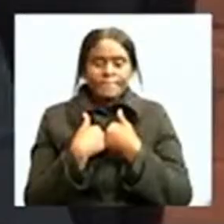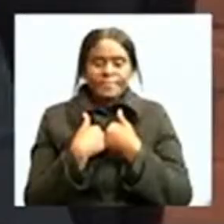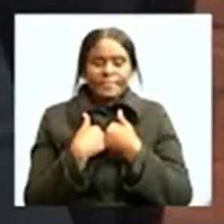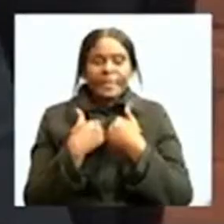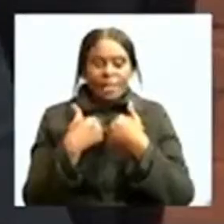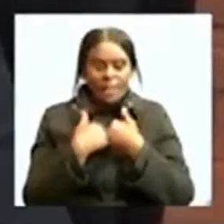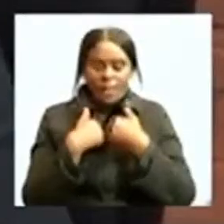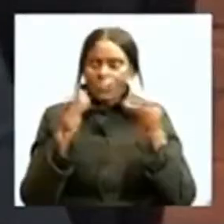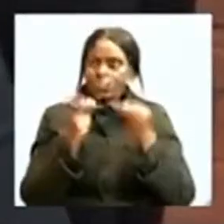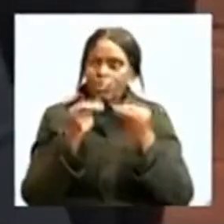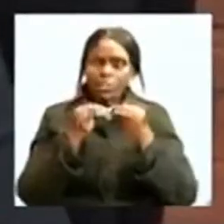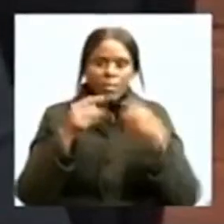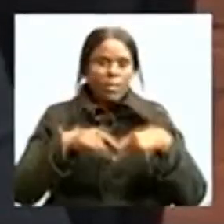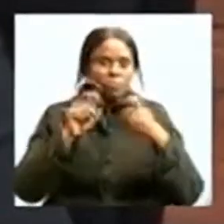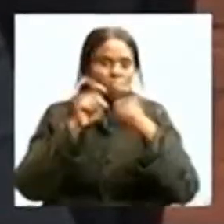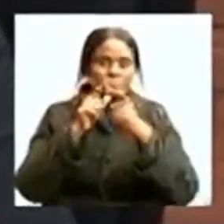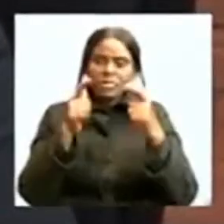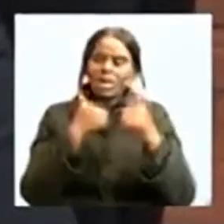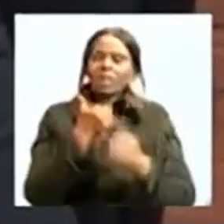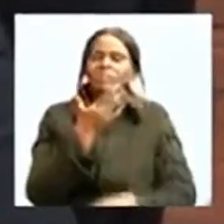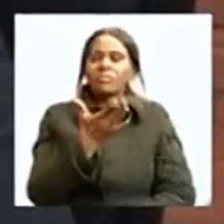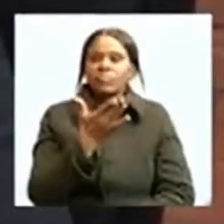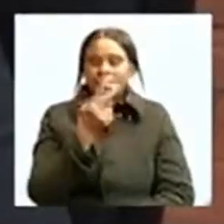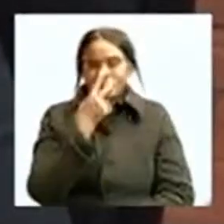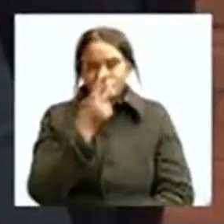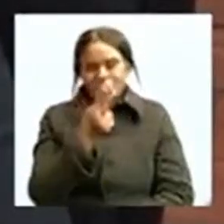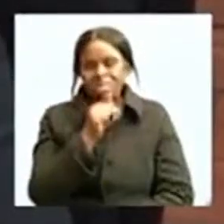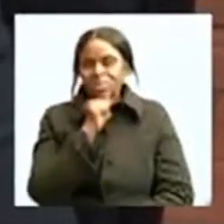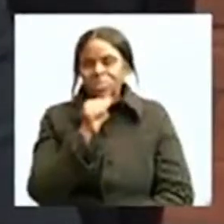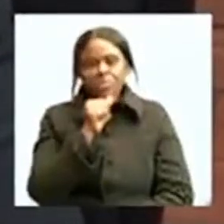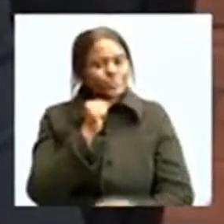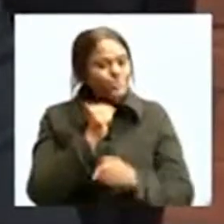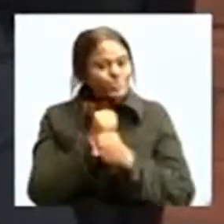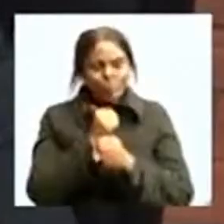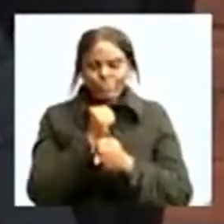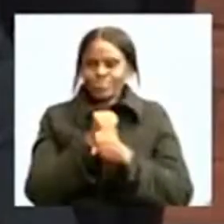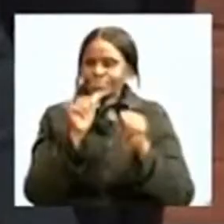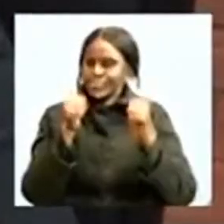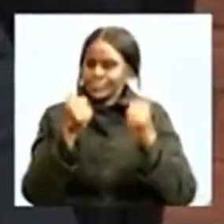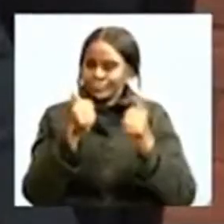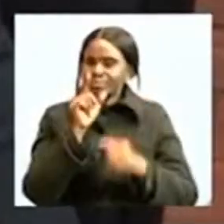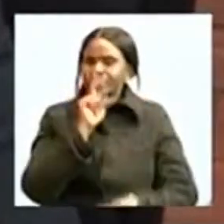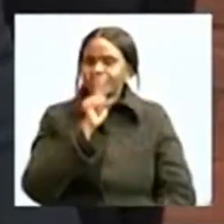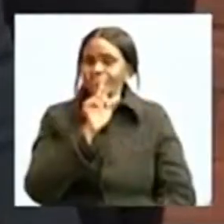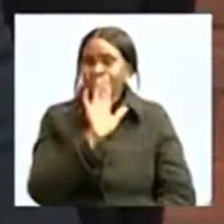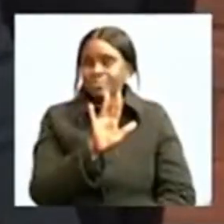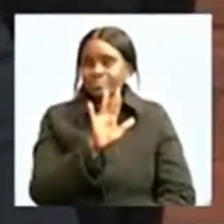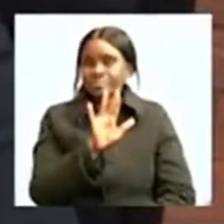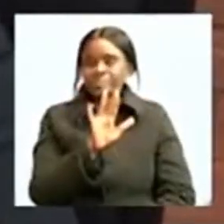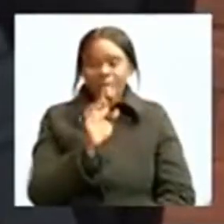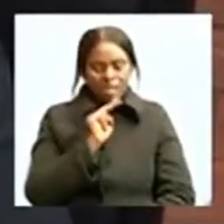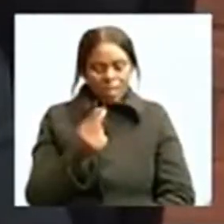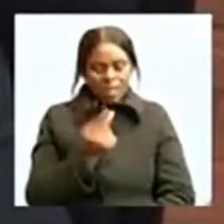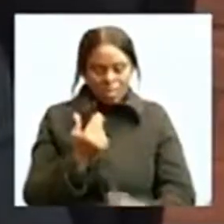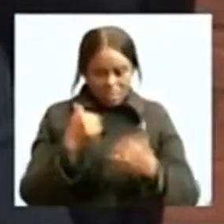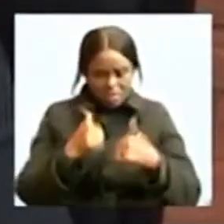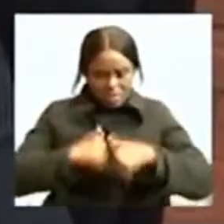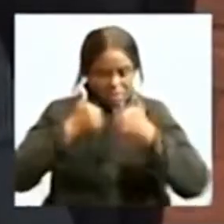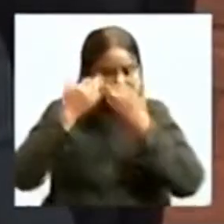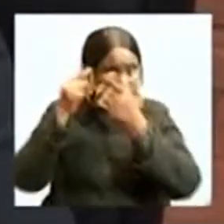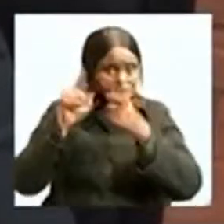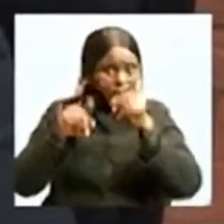a lot of challenges. We seem not to do very well indeed, as expected by the people of